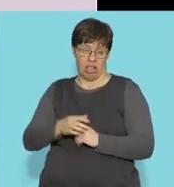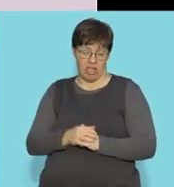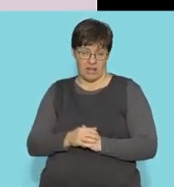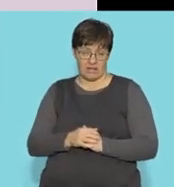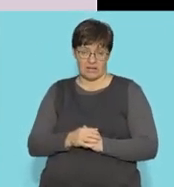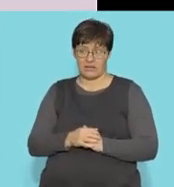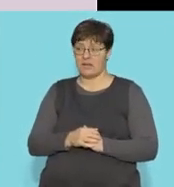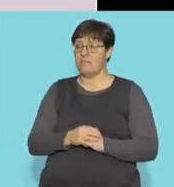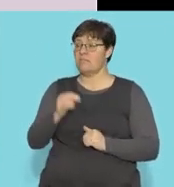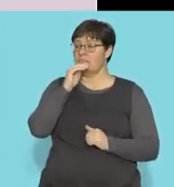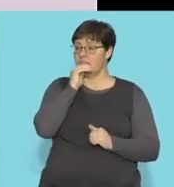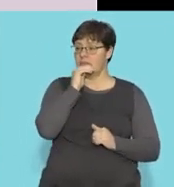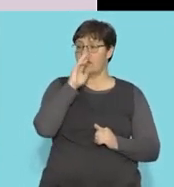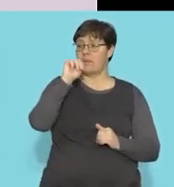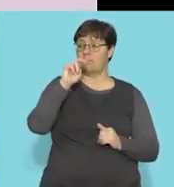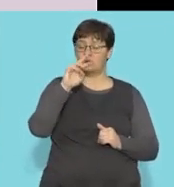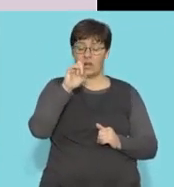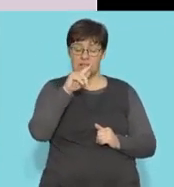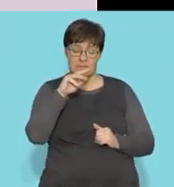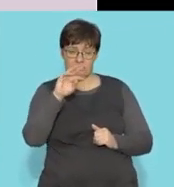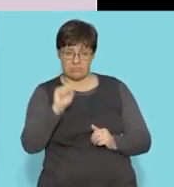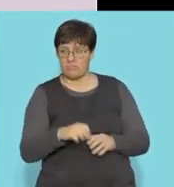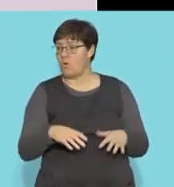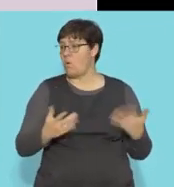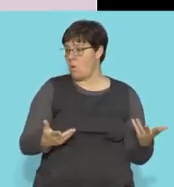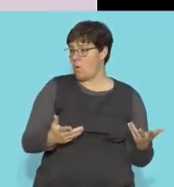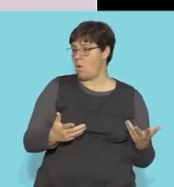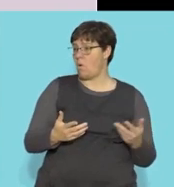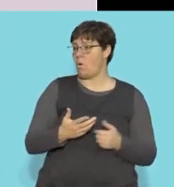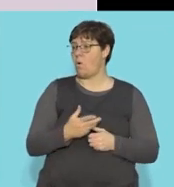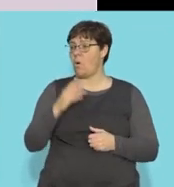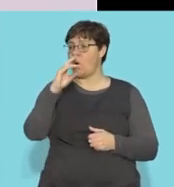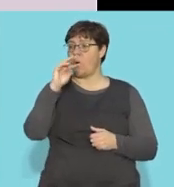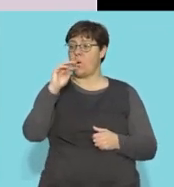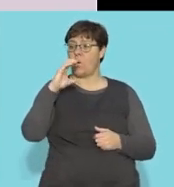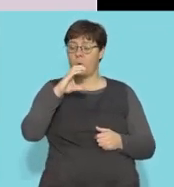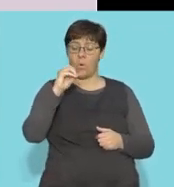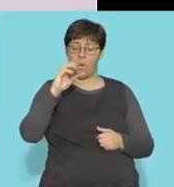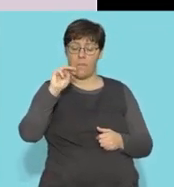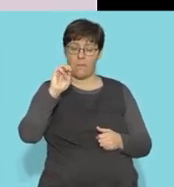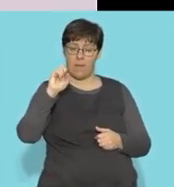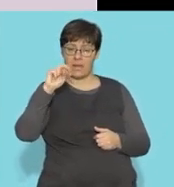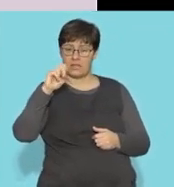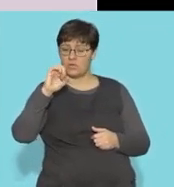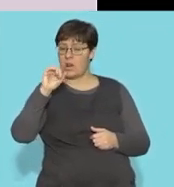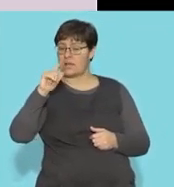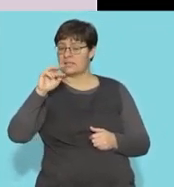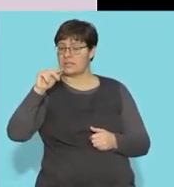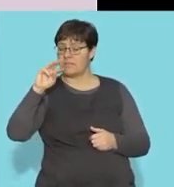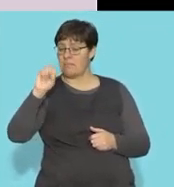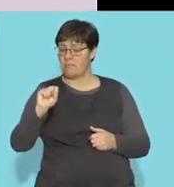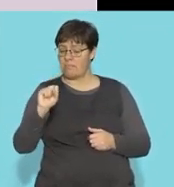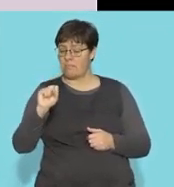it mutualism? Is it commensalism? Is it both mutualism and